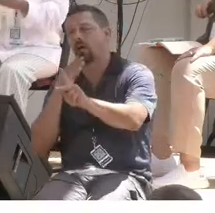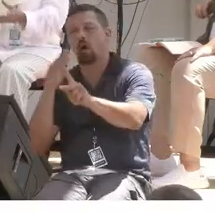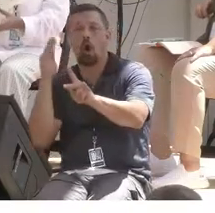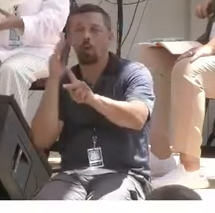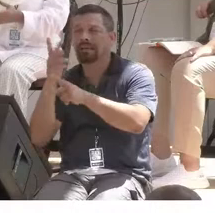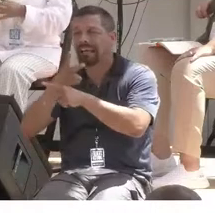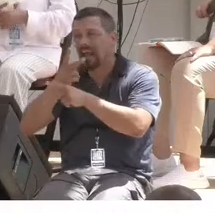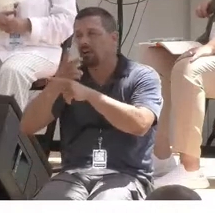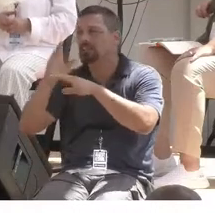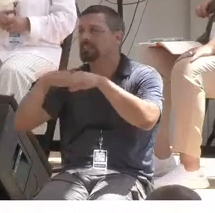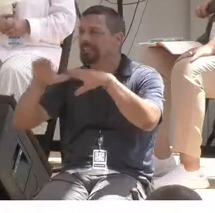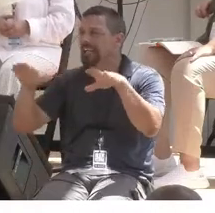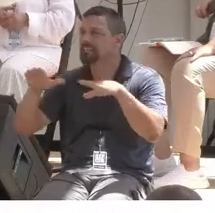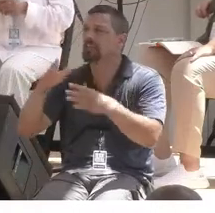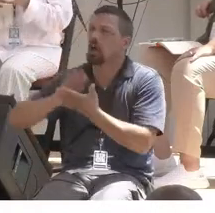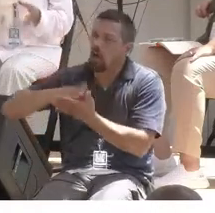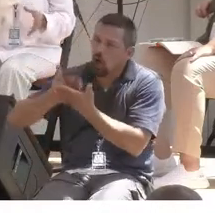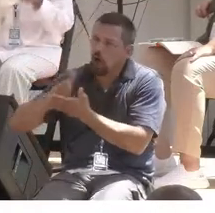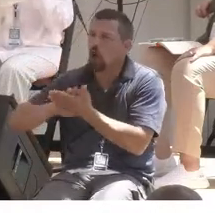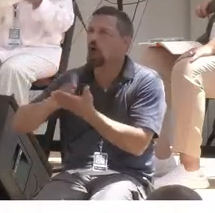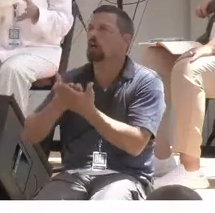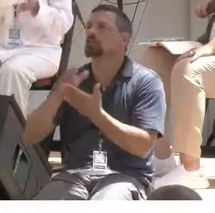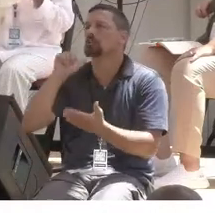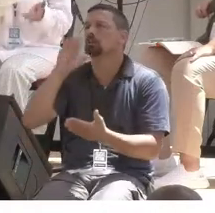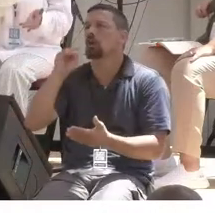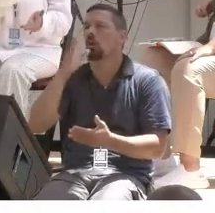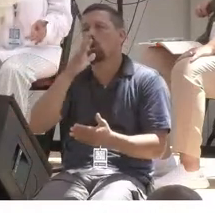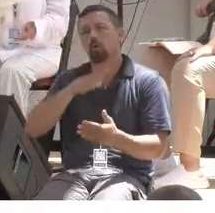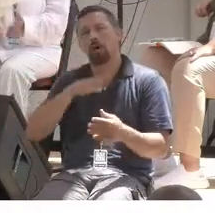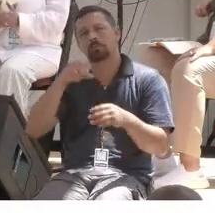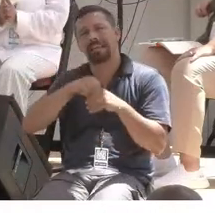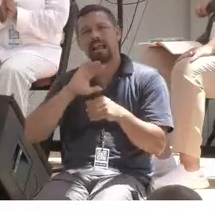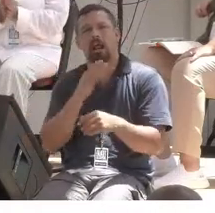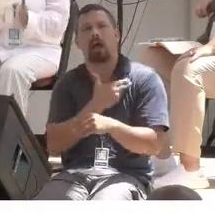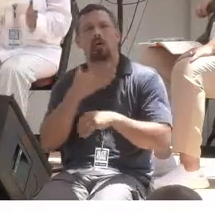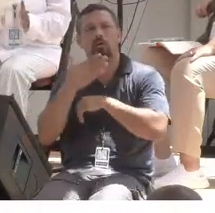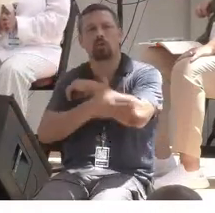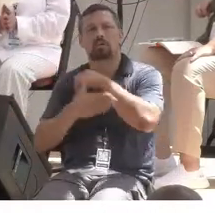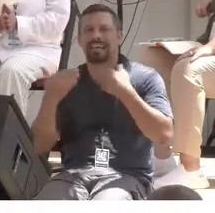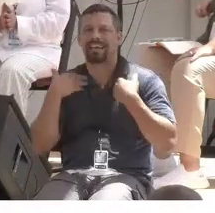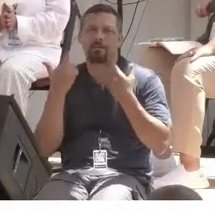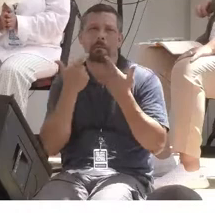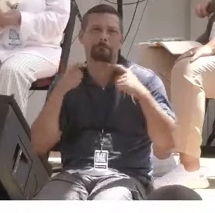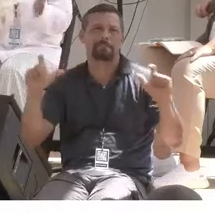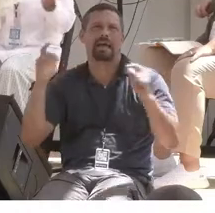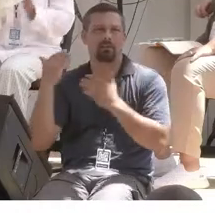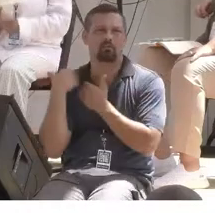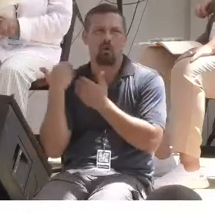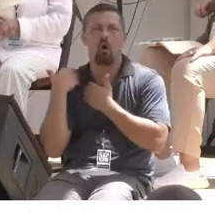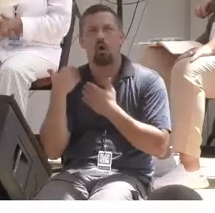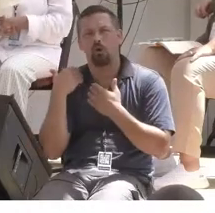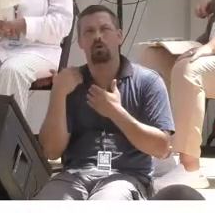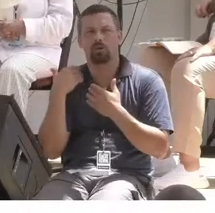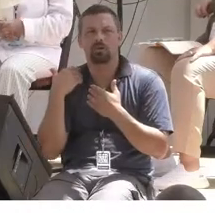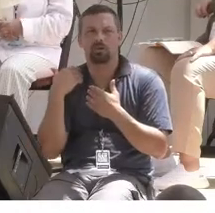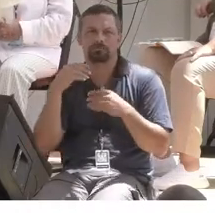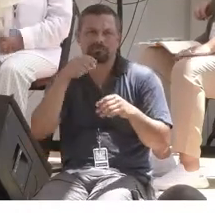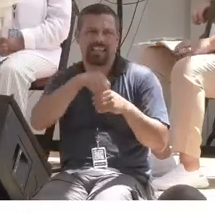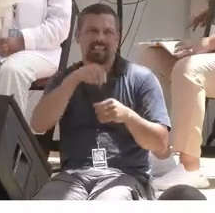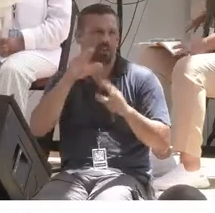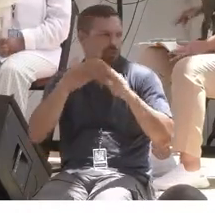then she cooks as well. So women in our country has a big role that they put in the